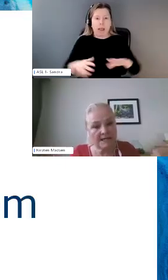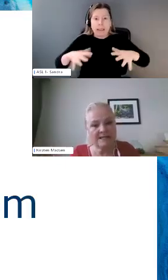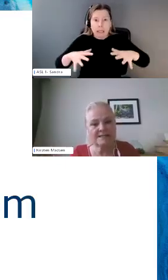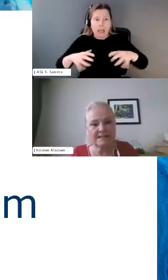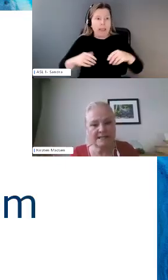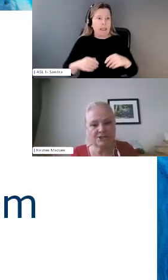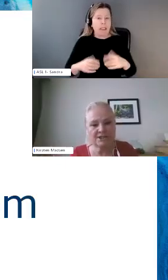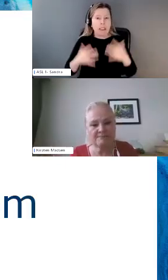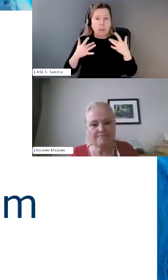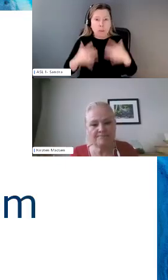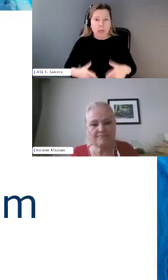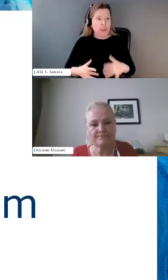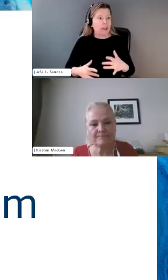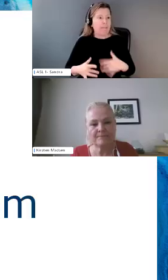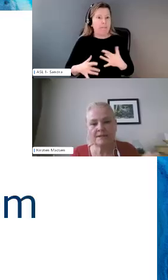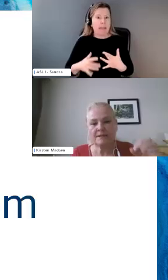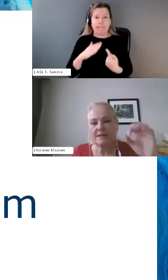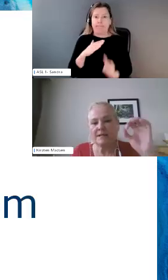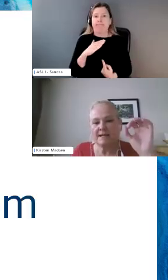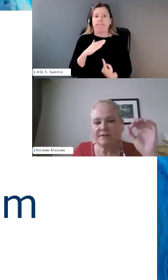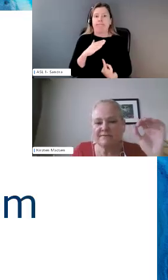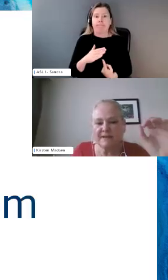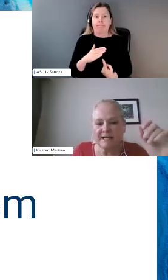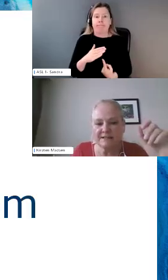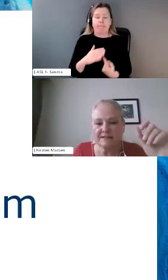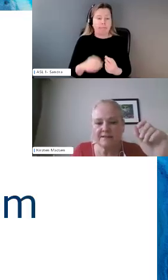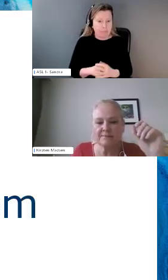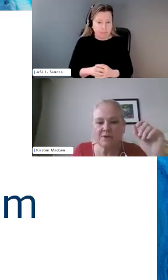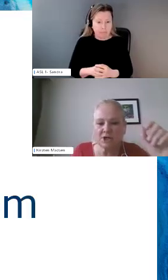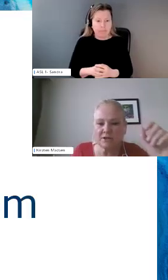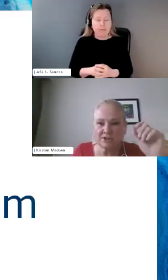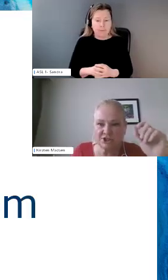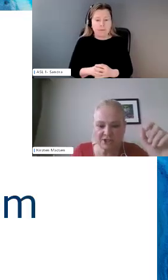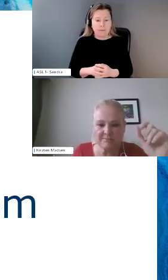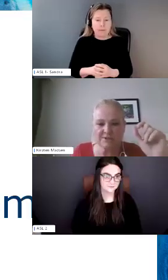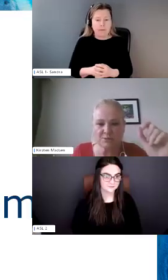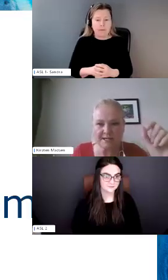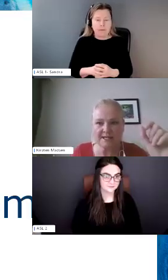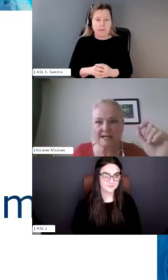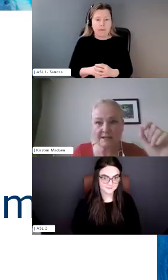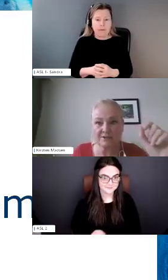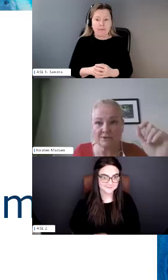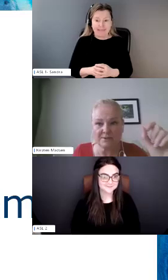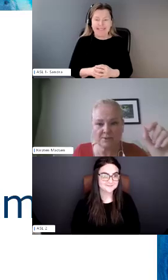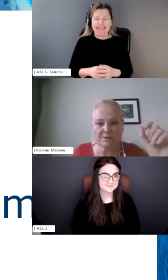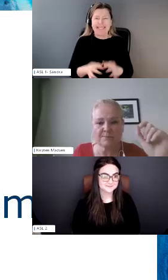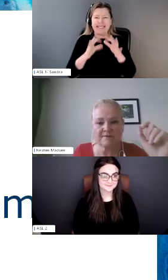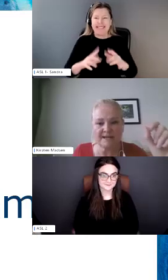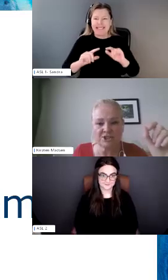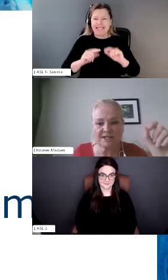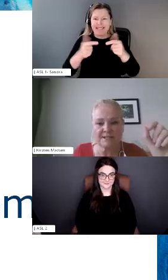and isolation. Now, in fact, the partnership between Elder